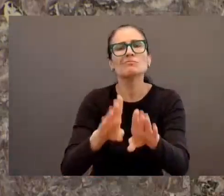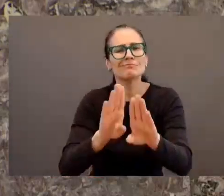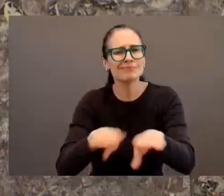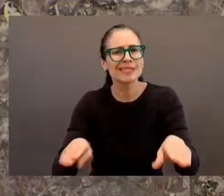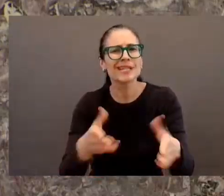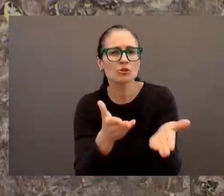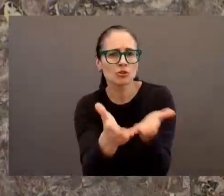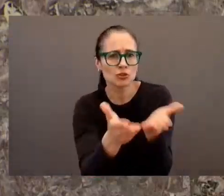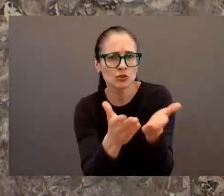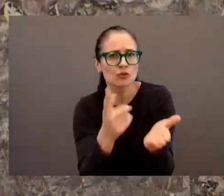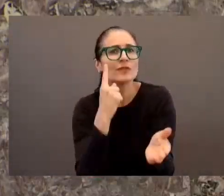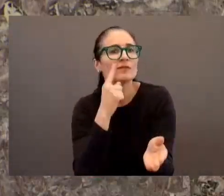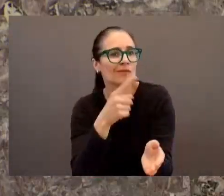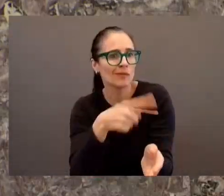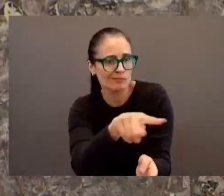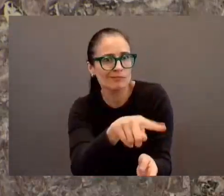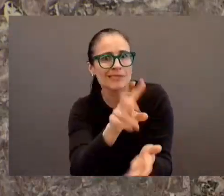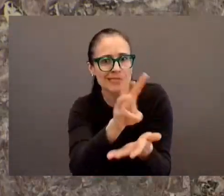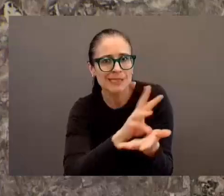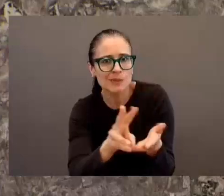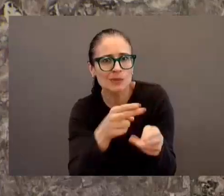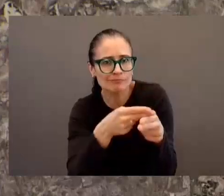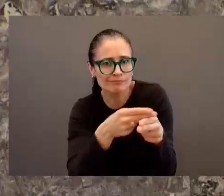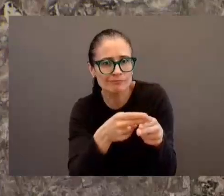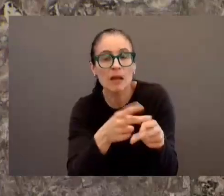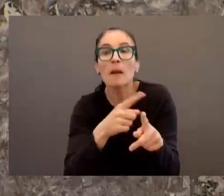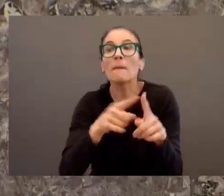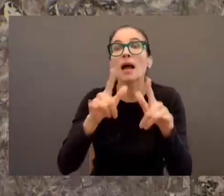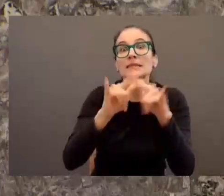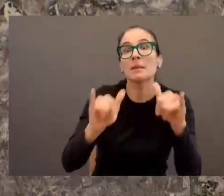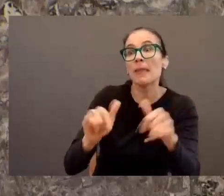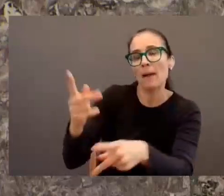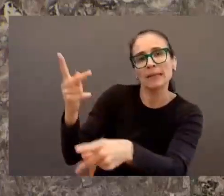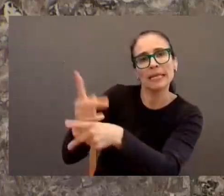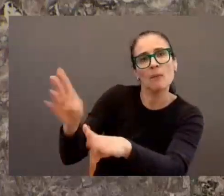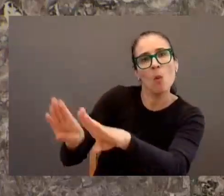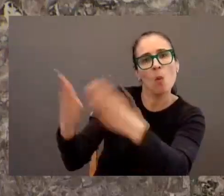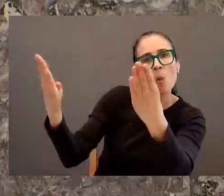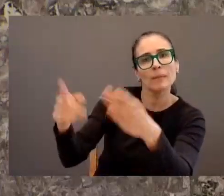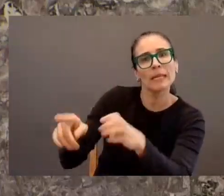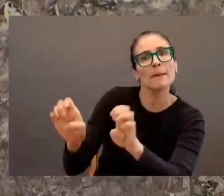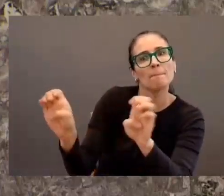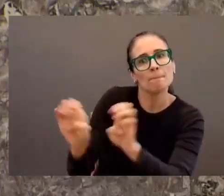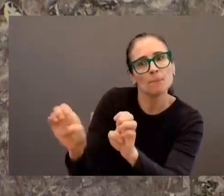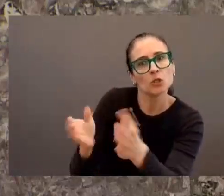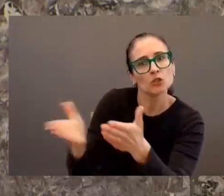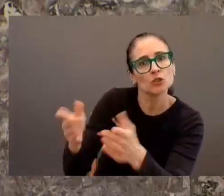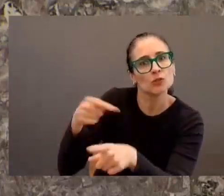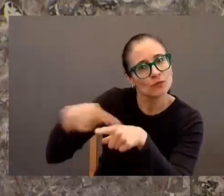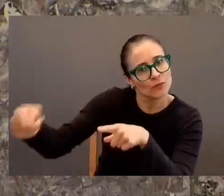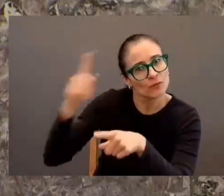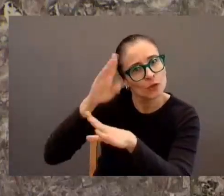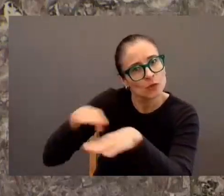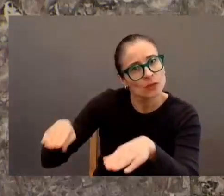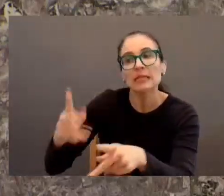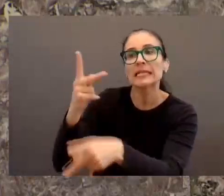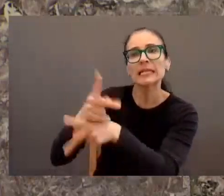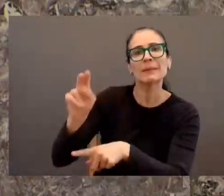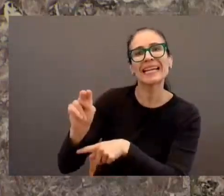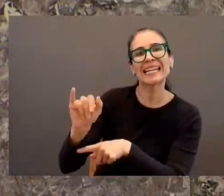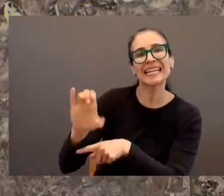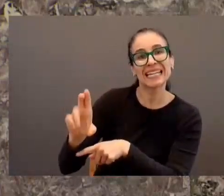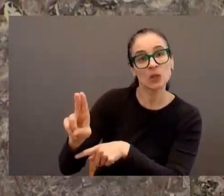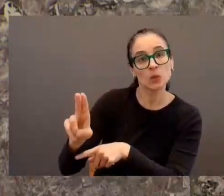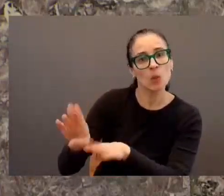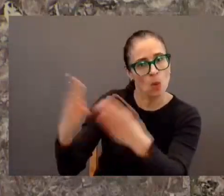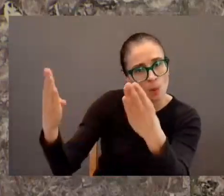to keep the emergency services open, to keep the NICU open, to keep the critical care services that are needed for children. Mr. Speaker, I'll